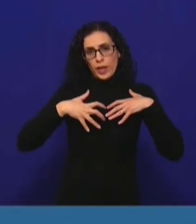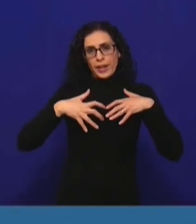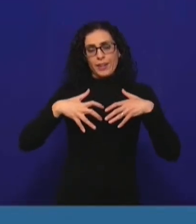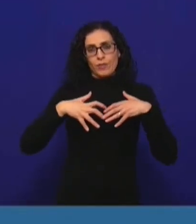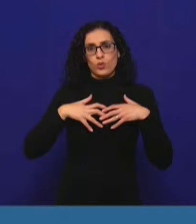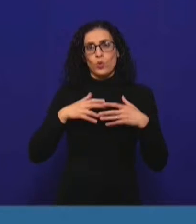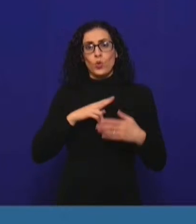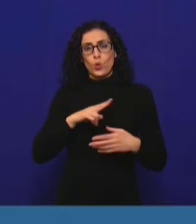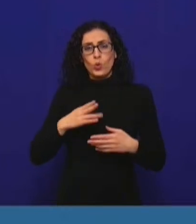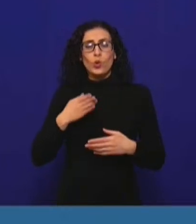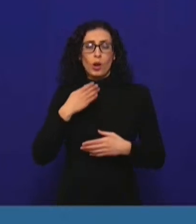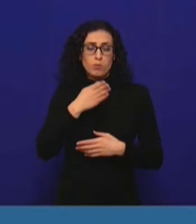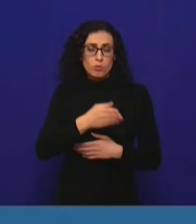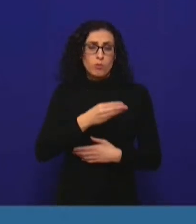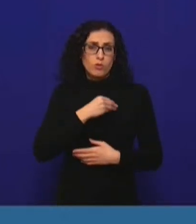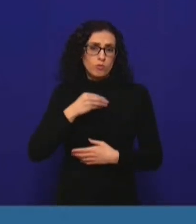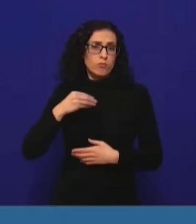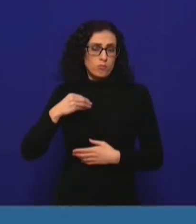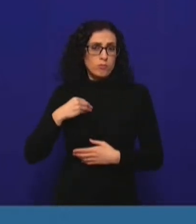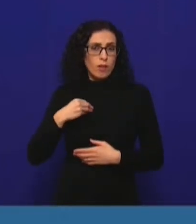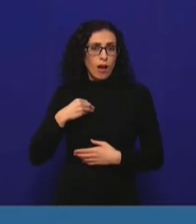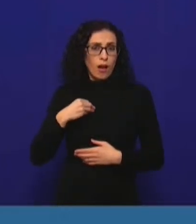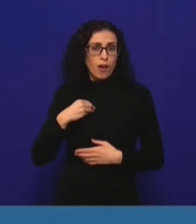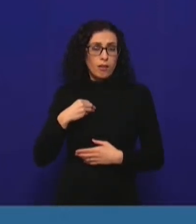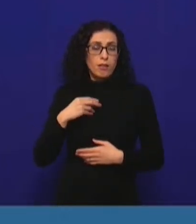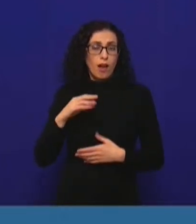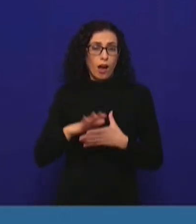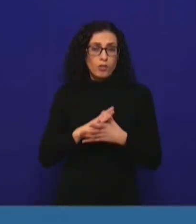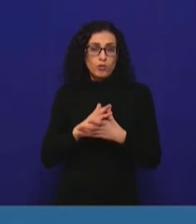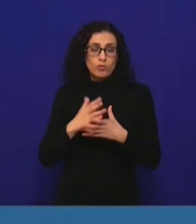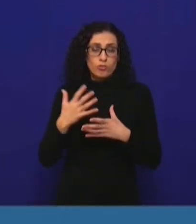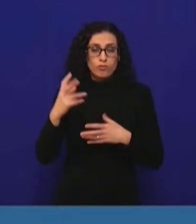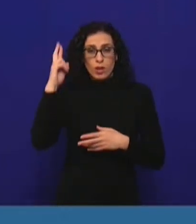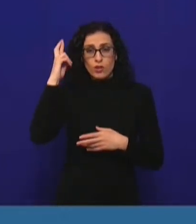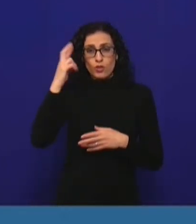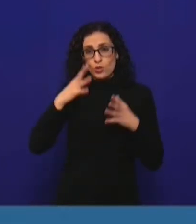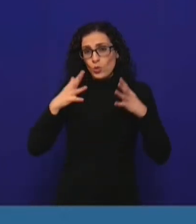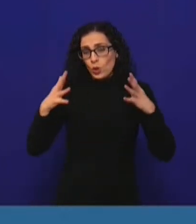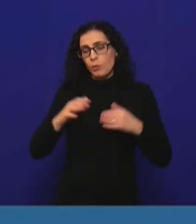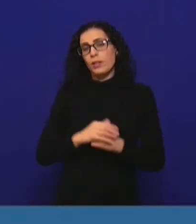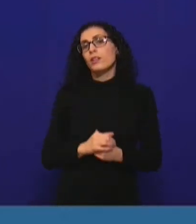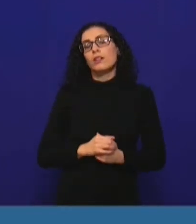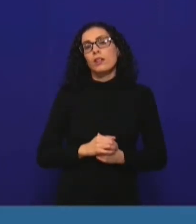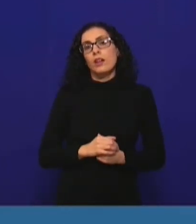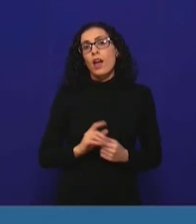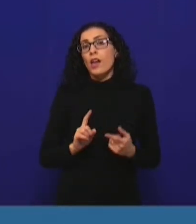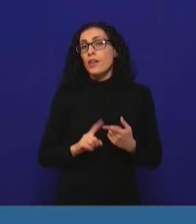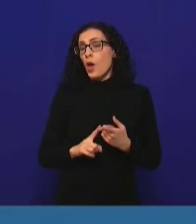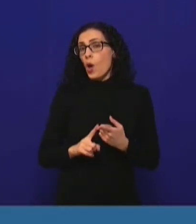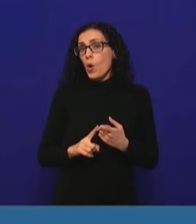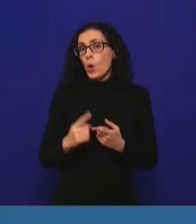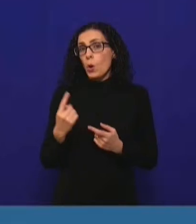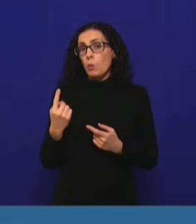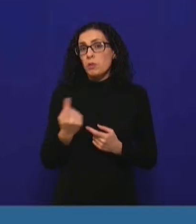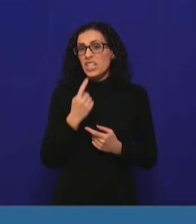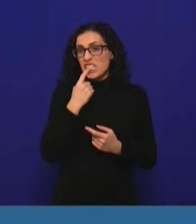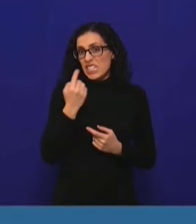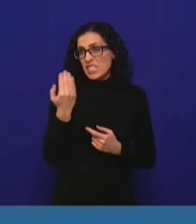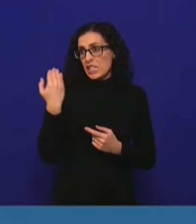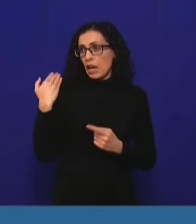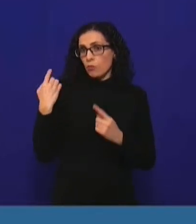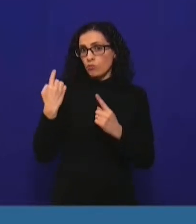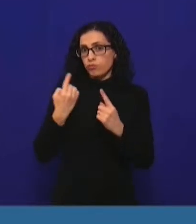jkollhom bżonn jidħlu l-isptar minħabba kundizzjonijiet akuti wkoll huma f'dawn il-grupp, jew inkella li f'dan l-aħħar sena